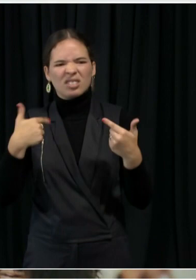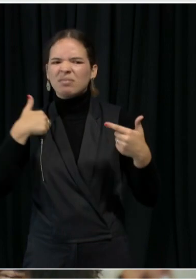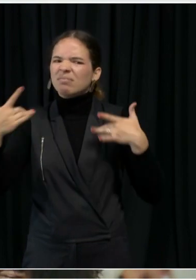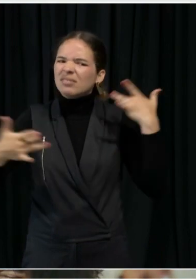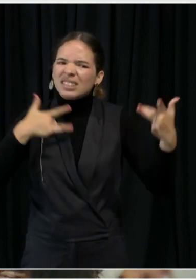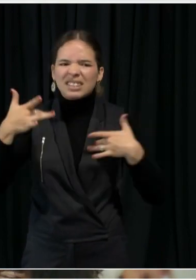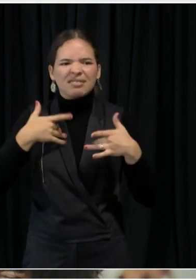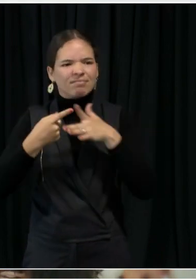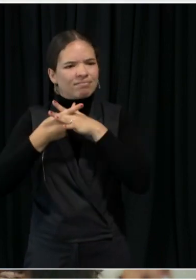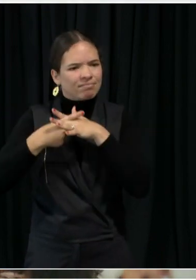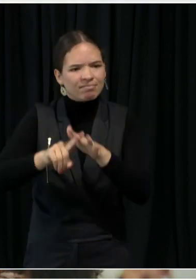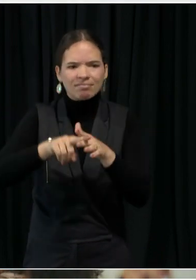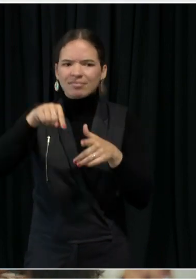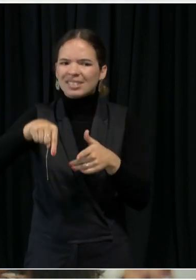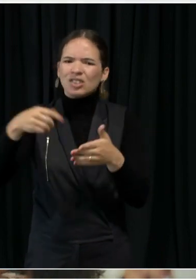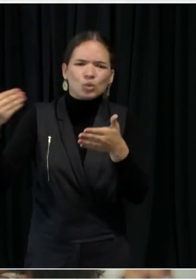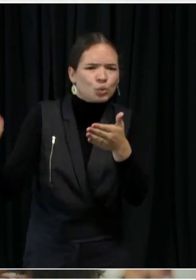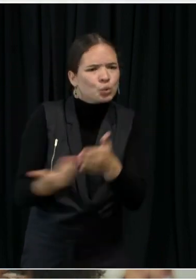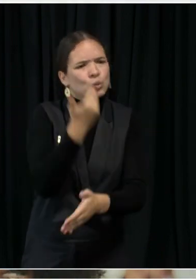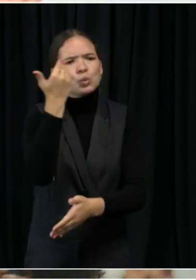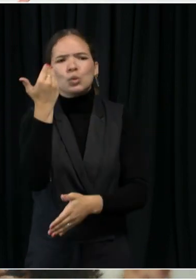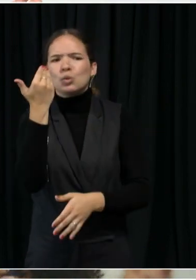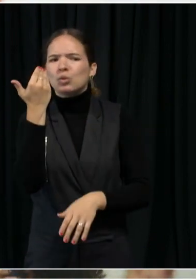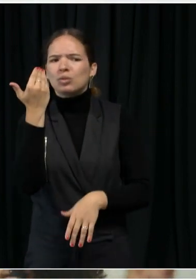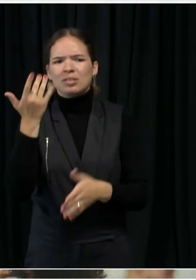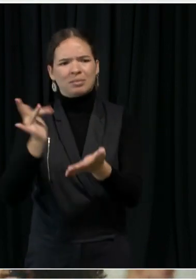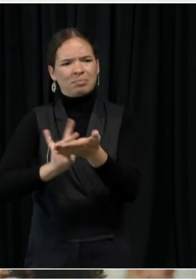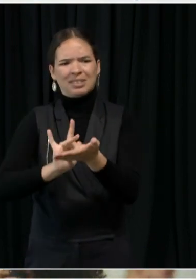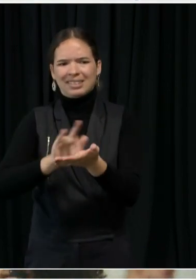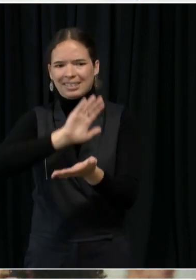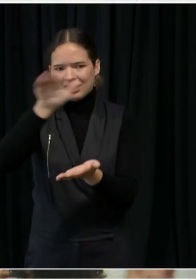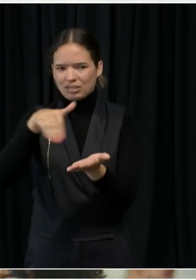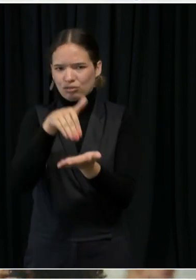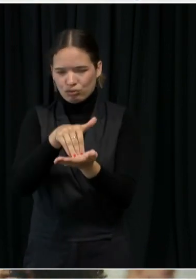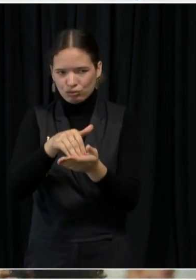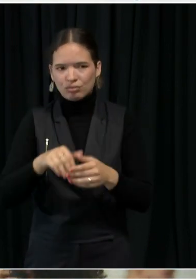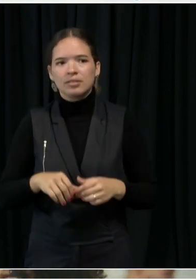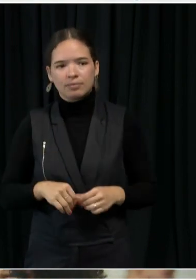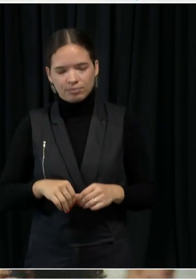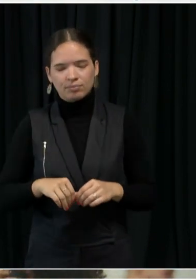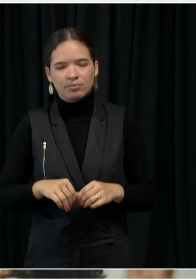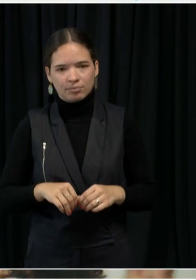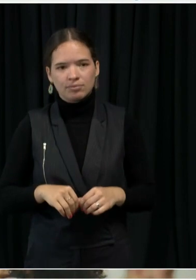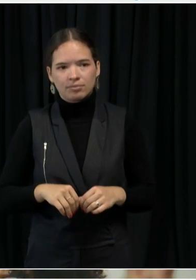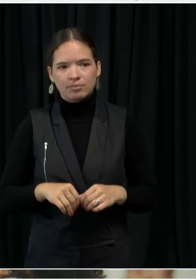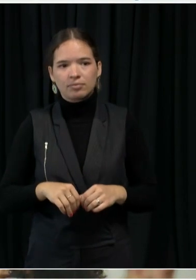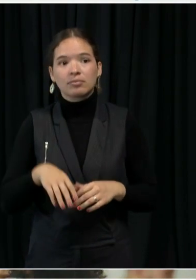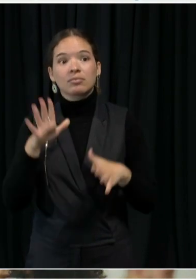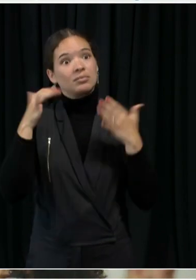medical enterprise integrated to our systems, currently over there on the west side of the city,